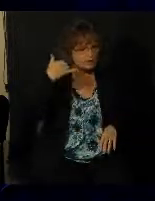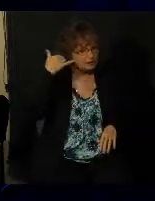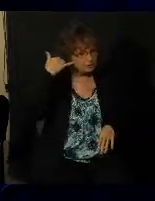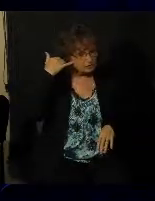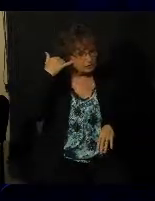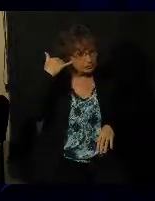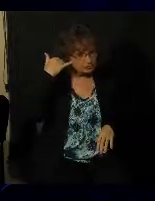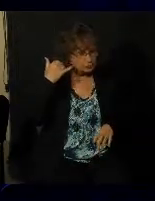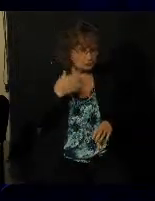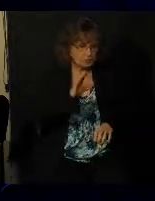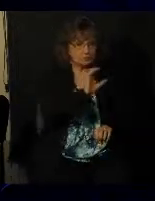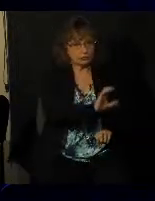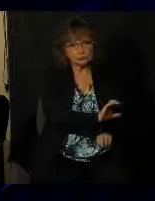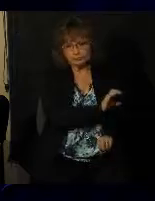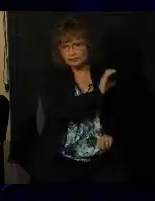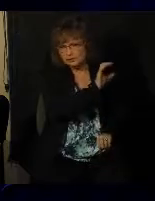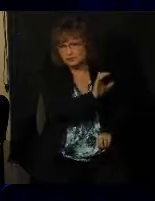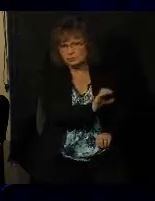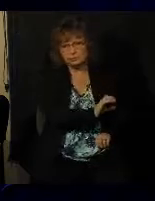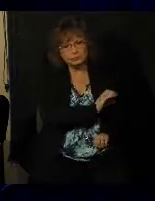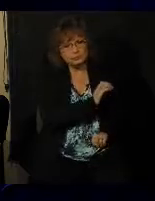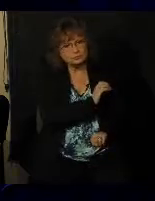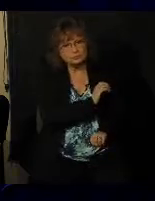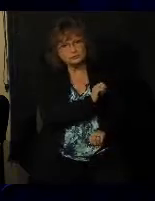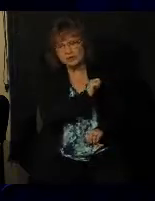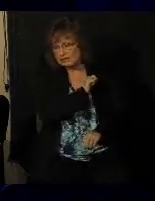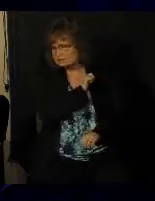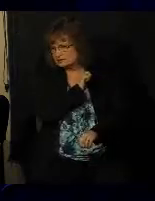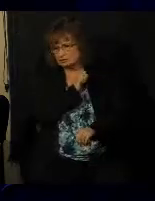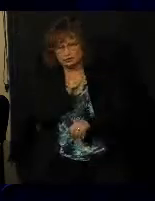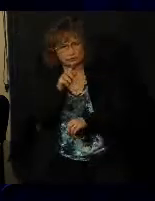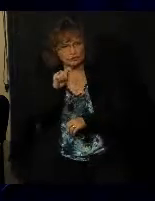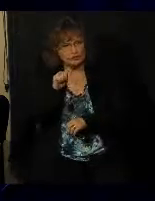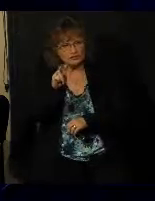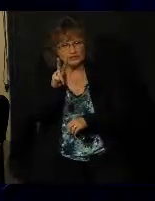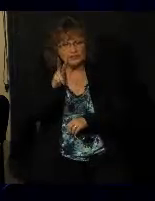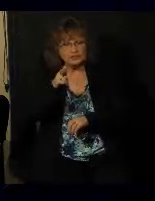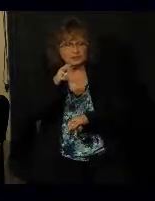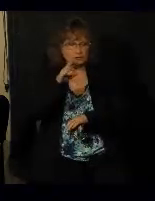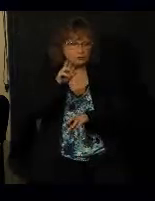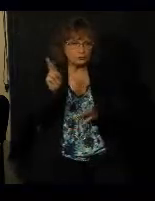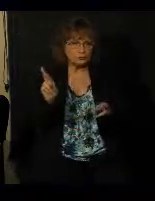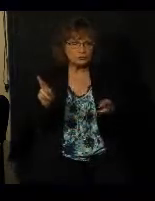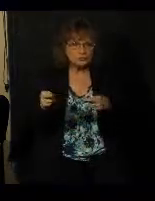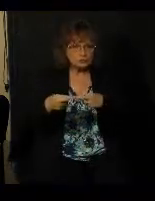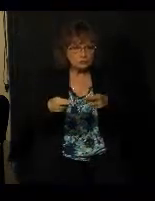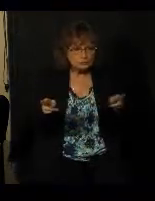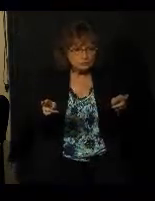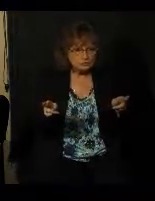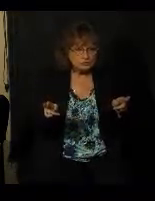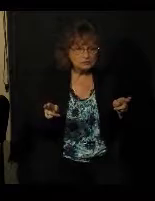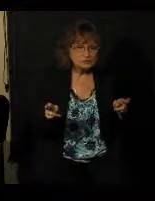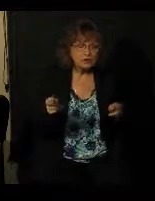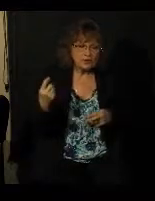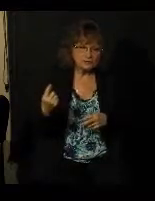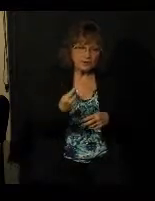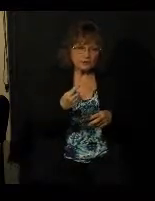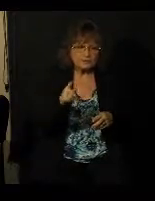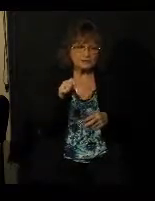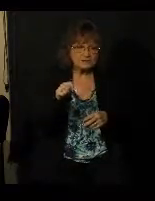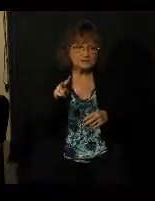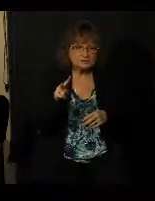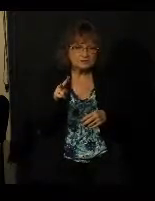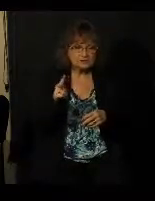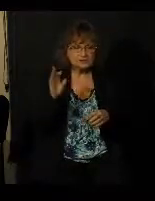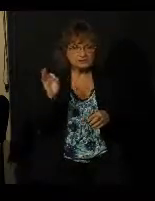don't have computers, there's not TV in their rooms or out in the living room. There is no, the only TV is Friday night movie